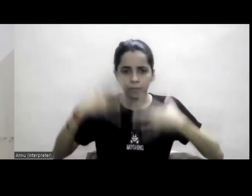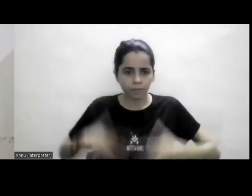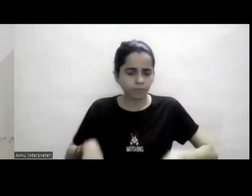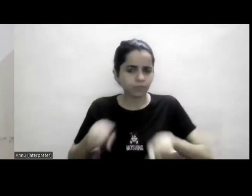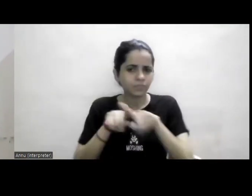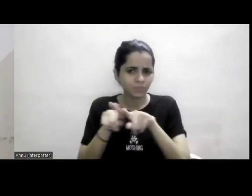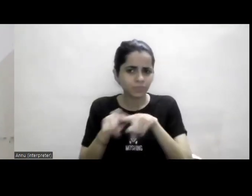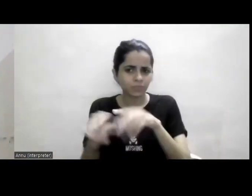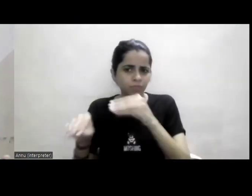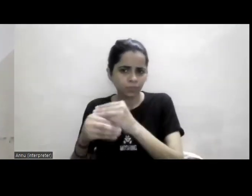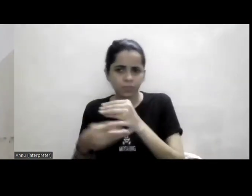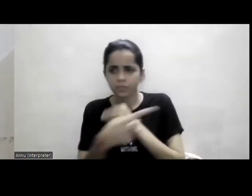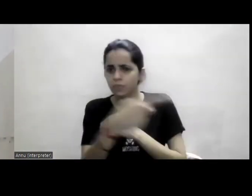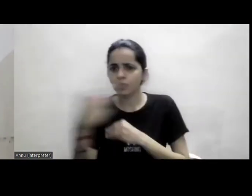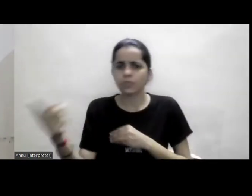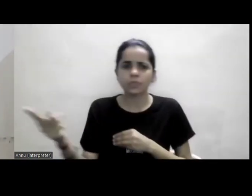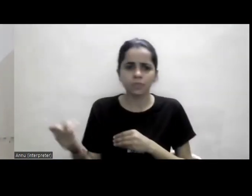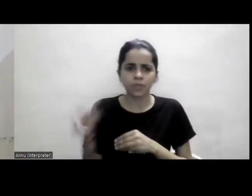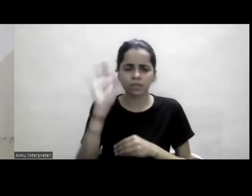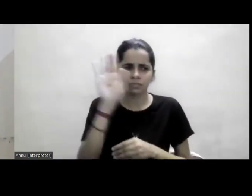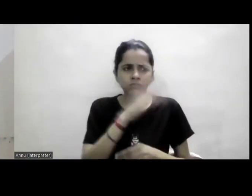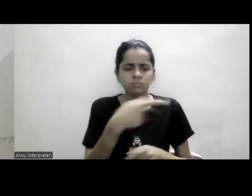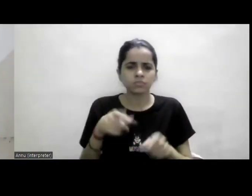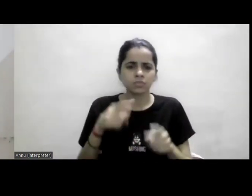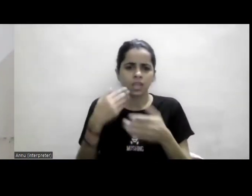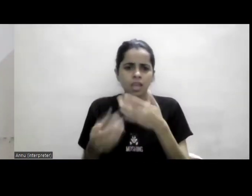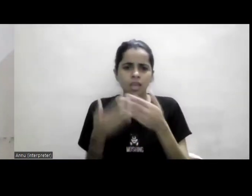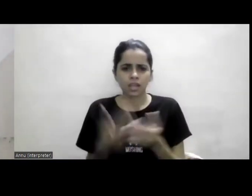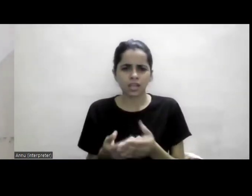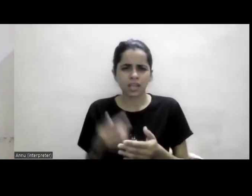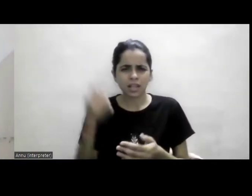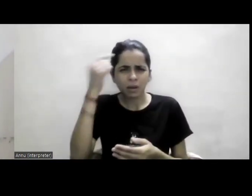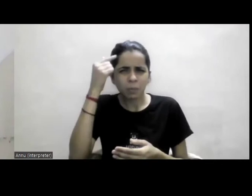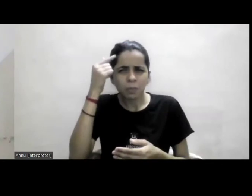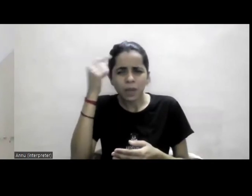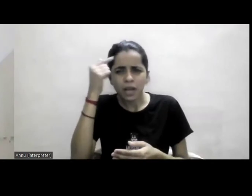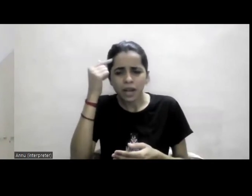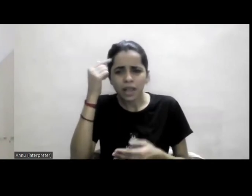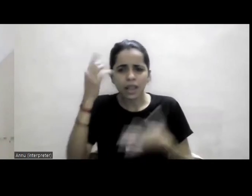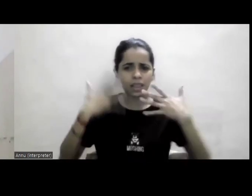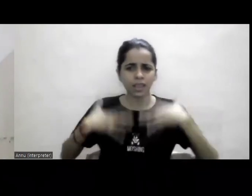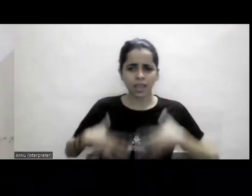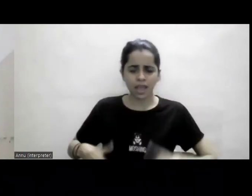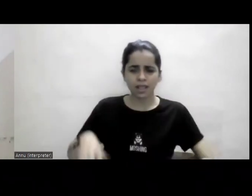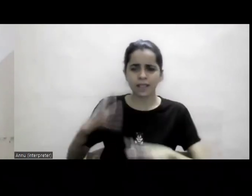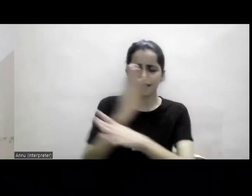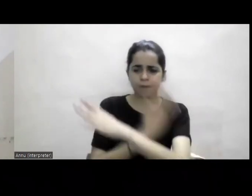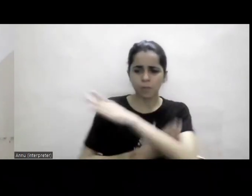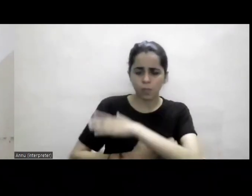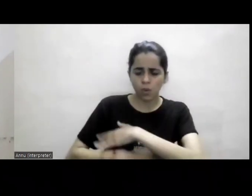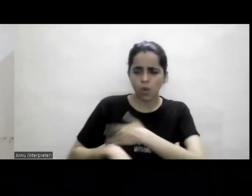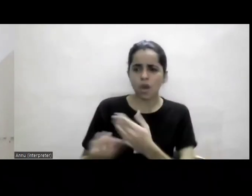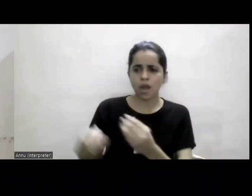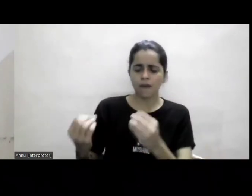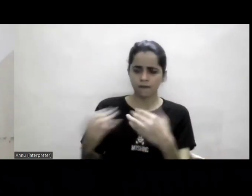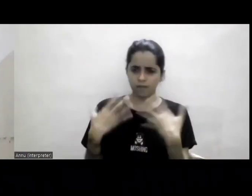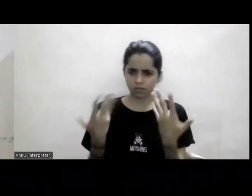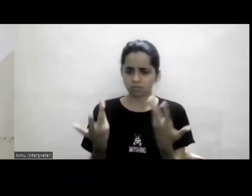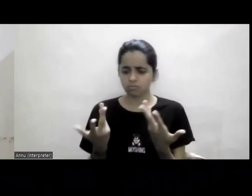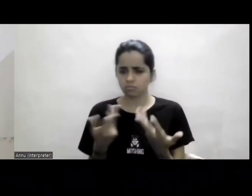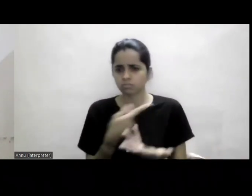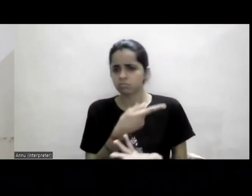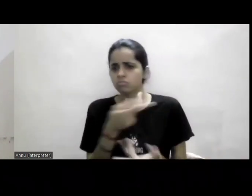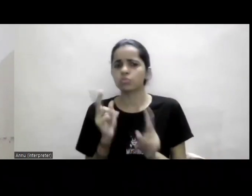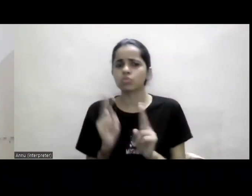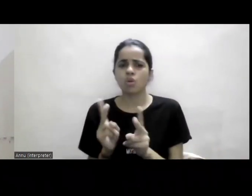examples of the mental health issues that you can think of? Anyone, if anyone is dealing with you know,